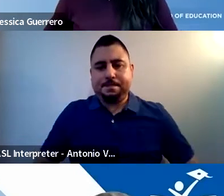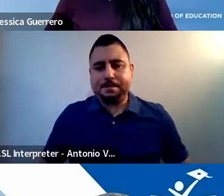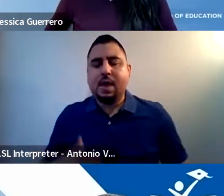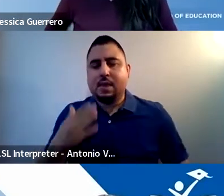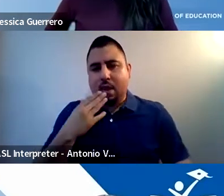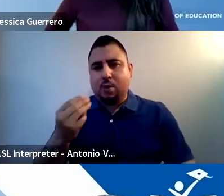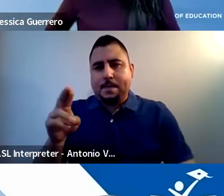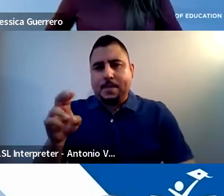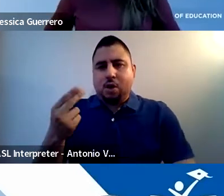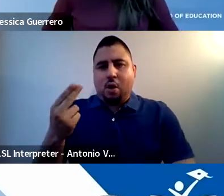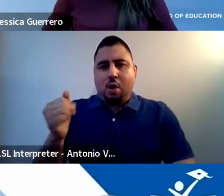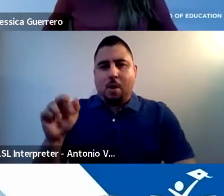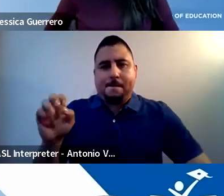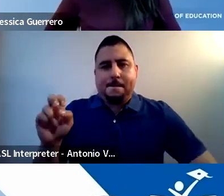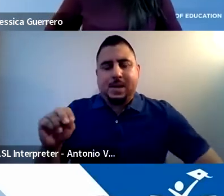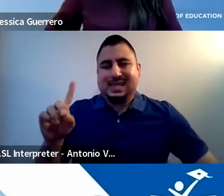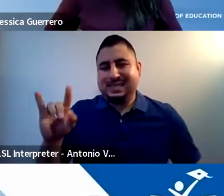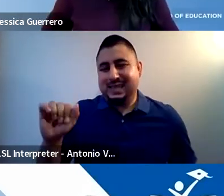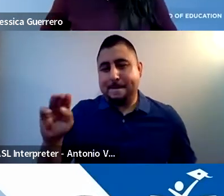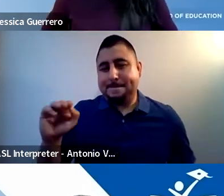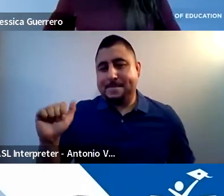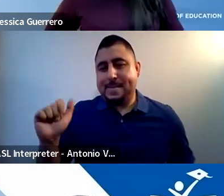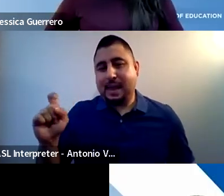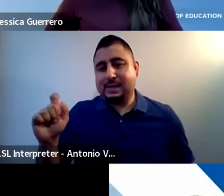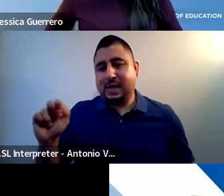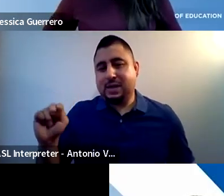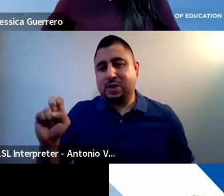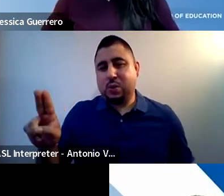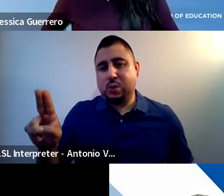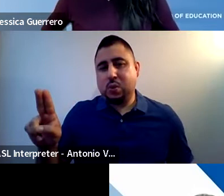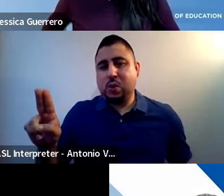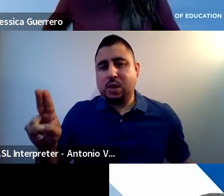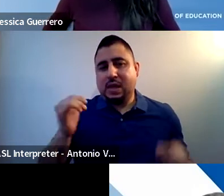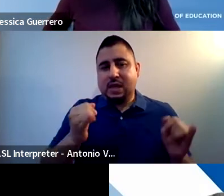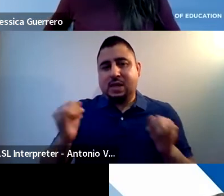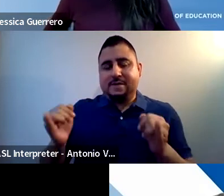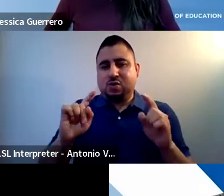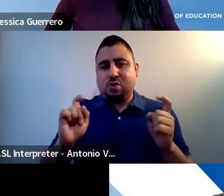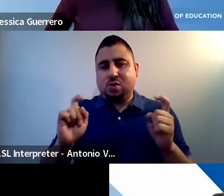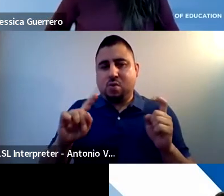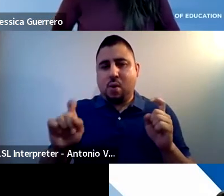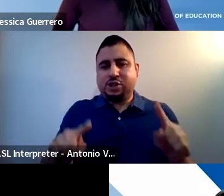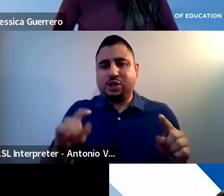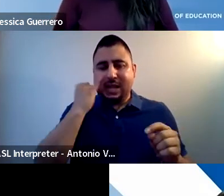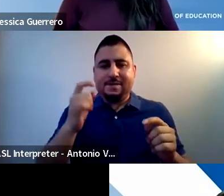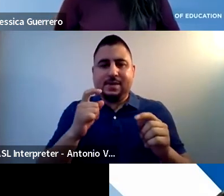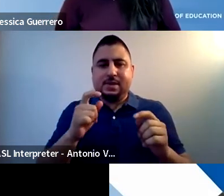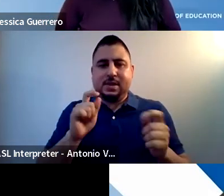Harmon. Dia Maxinu, individual questions, if these changes are mandatory.